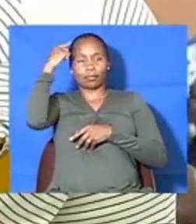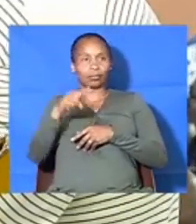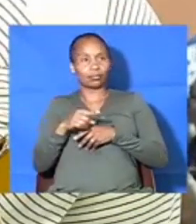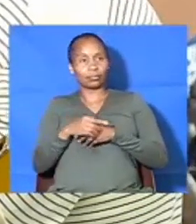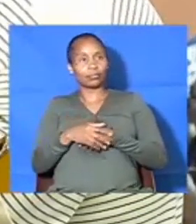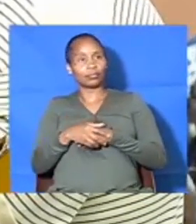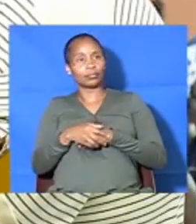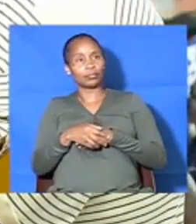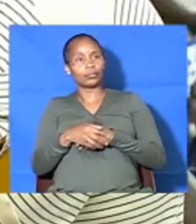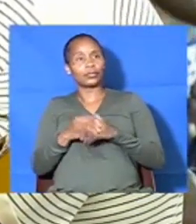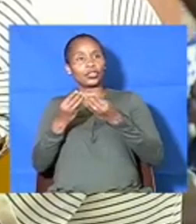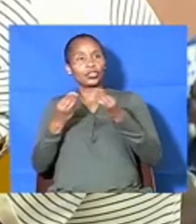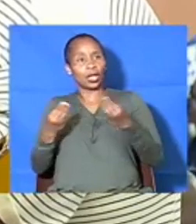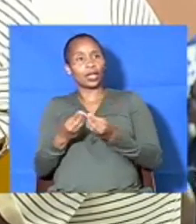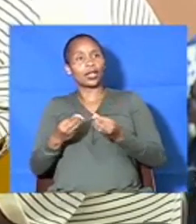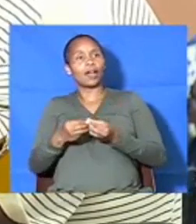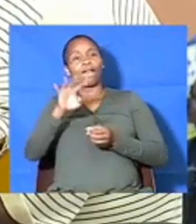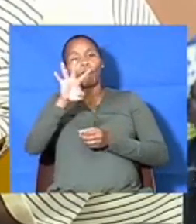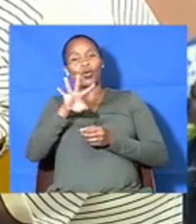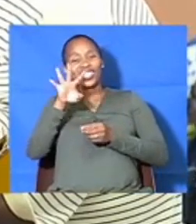I